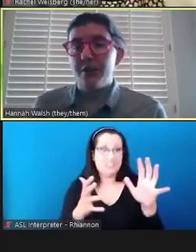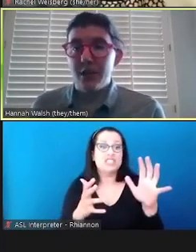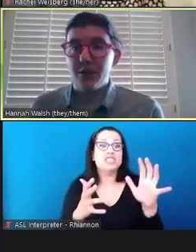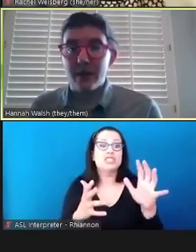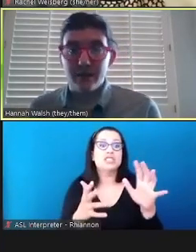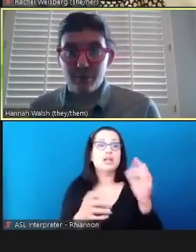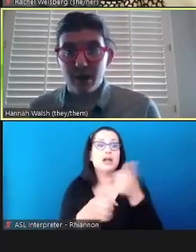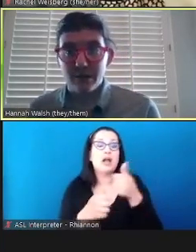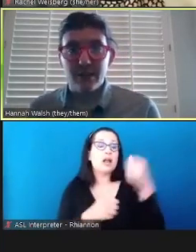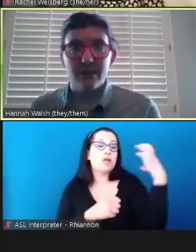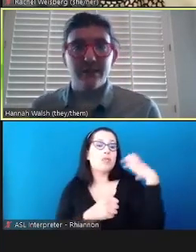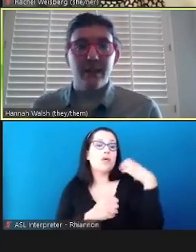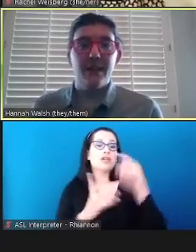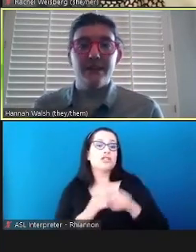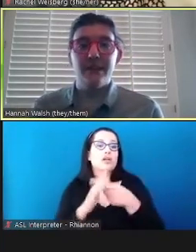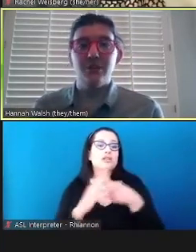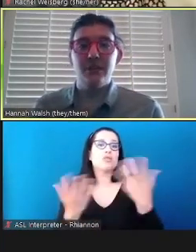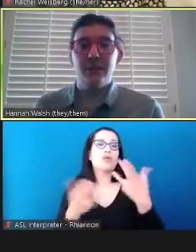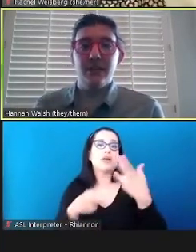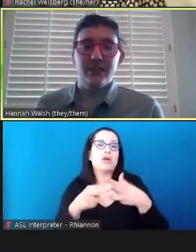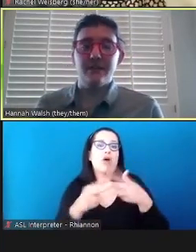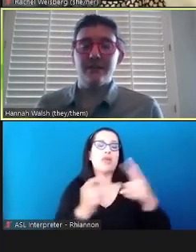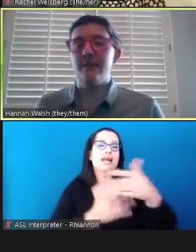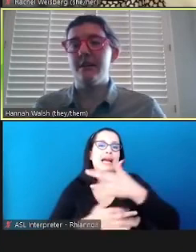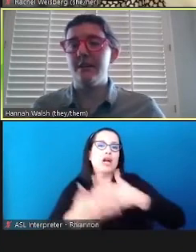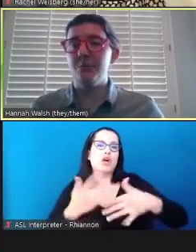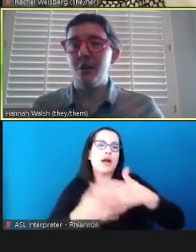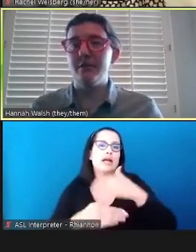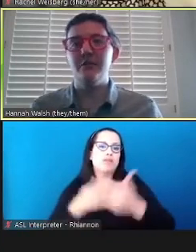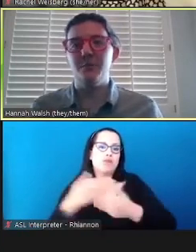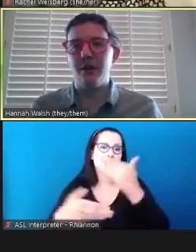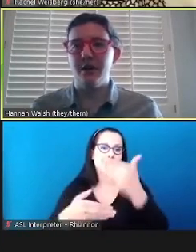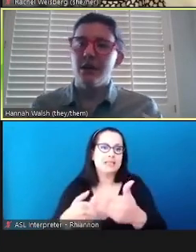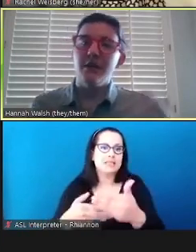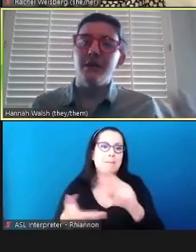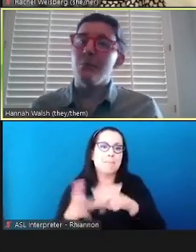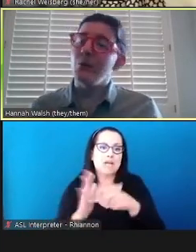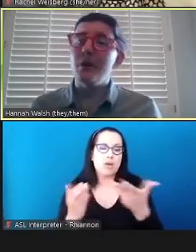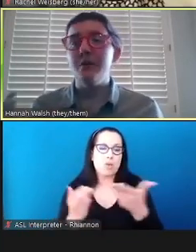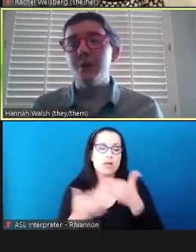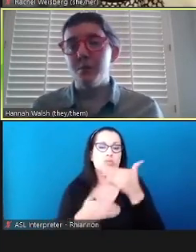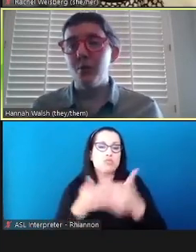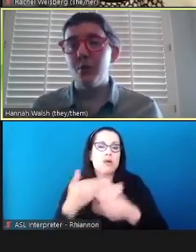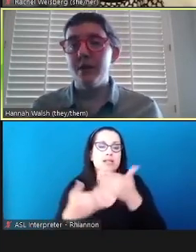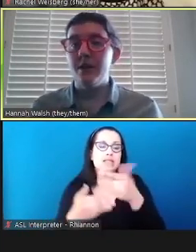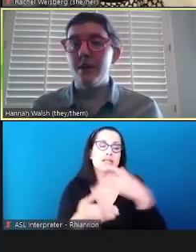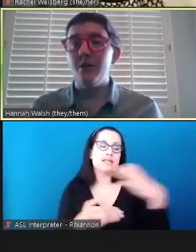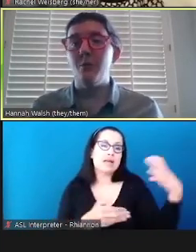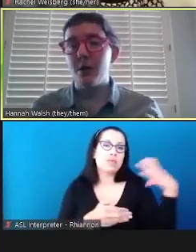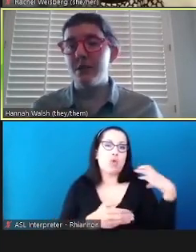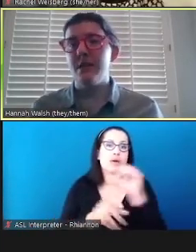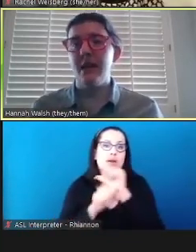what's called the interactive process. And that essentially is a process where the employer and the employee work